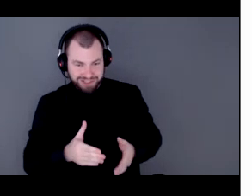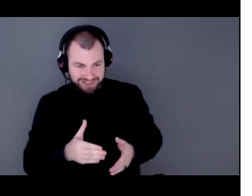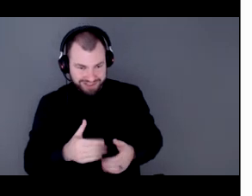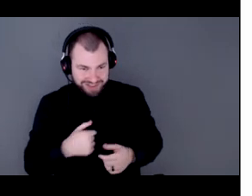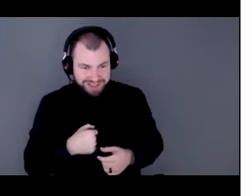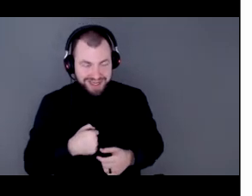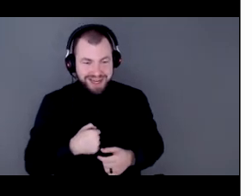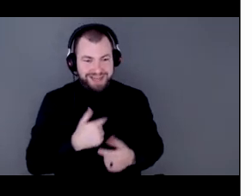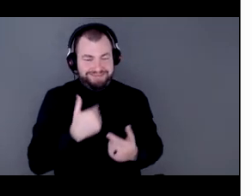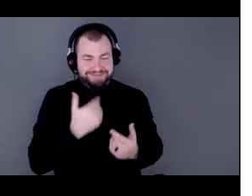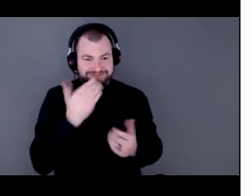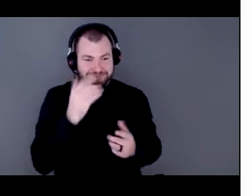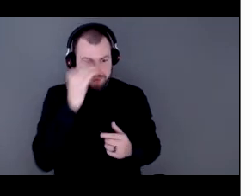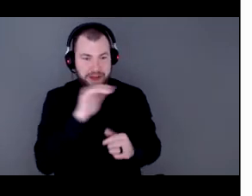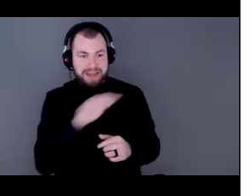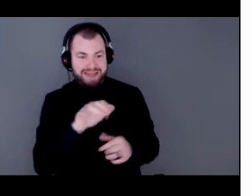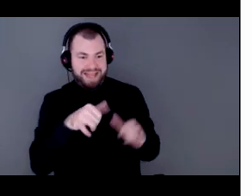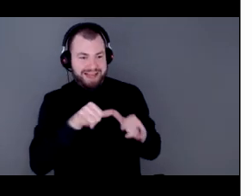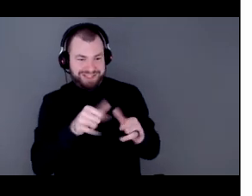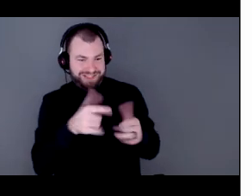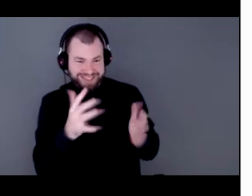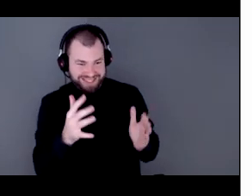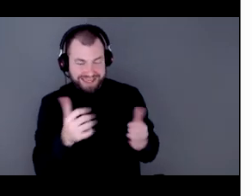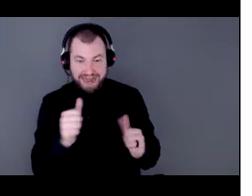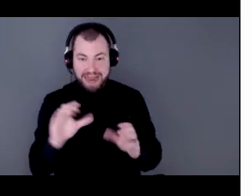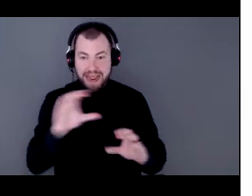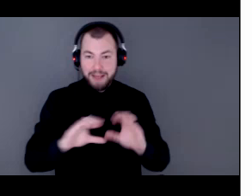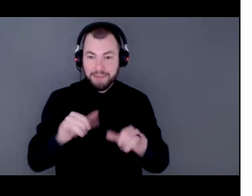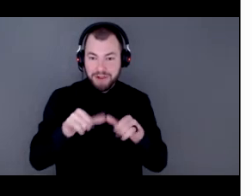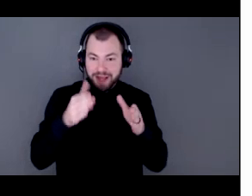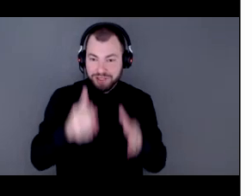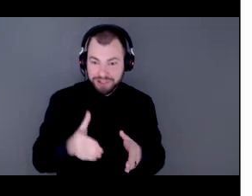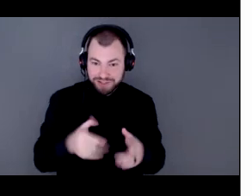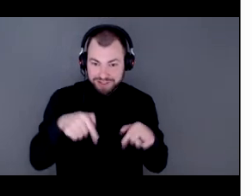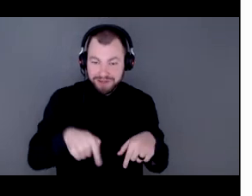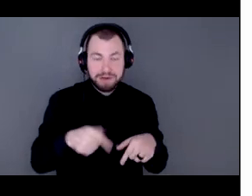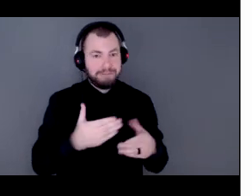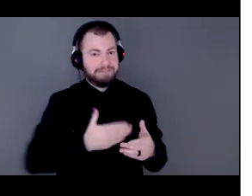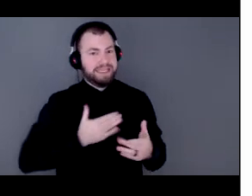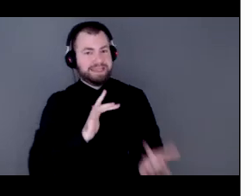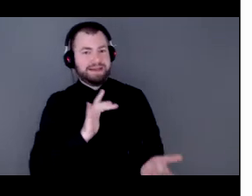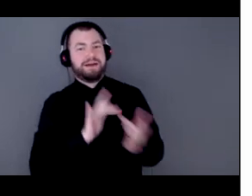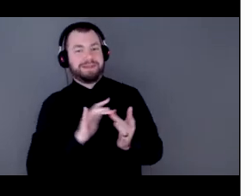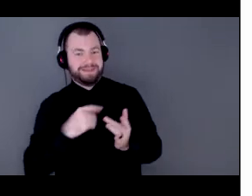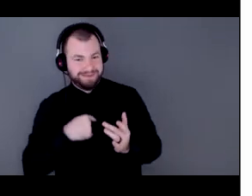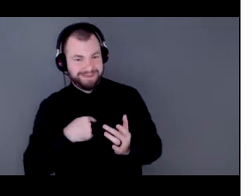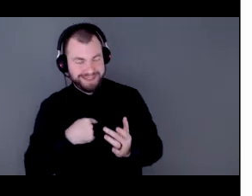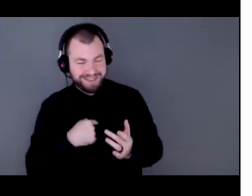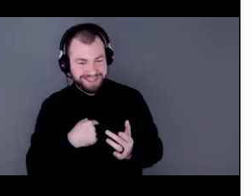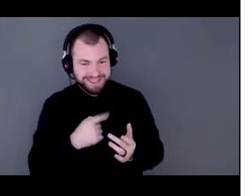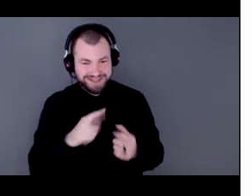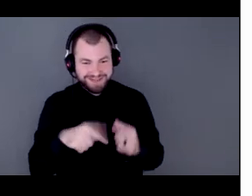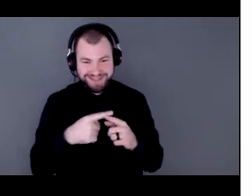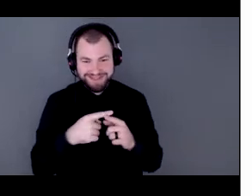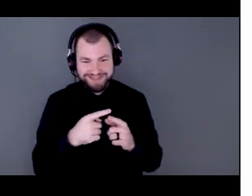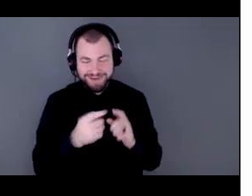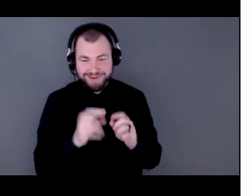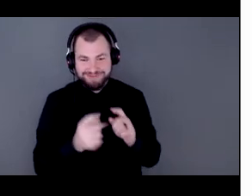engineering. So if any chemical engineers are here, please feel free to judge me when I go through all the engineering aspects of our